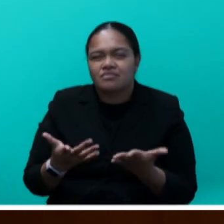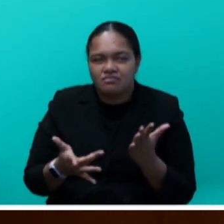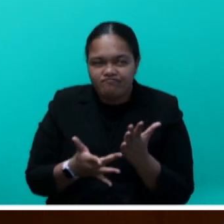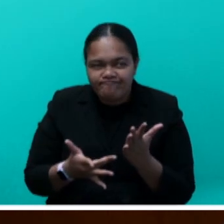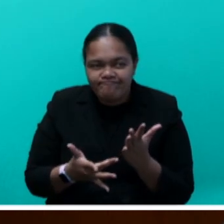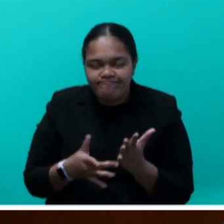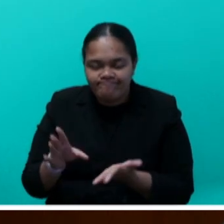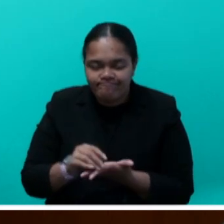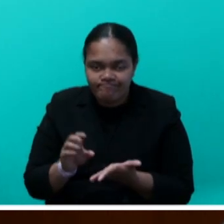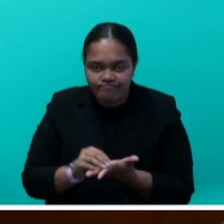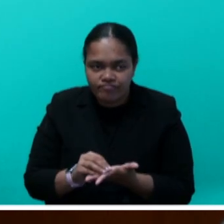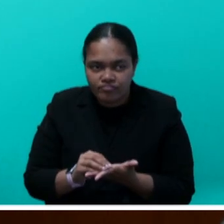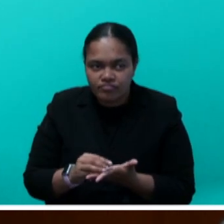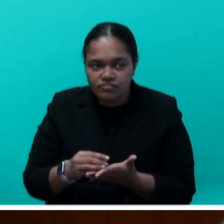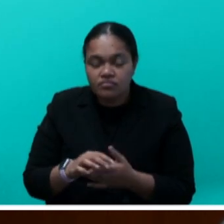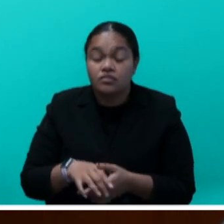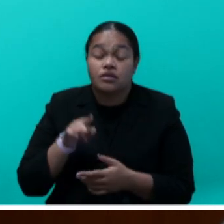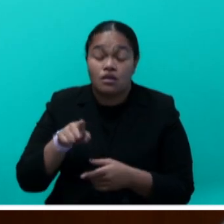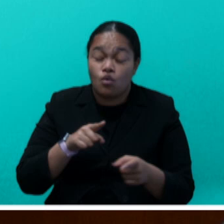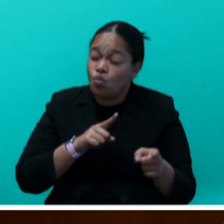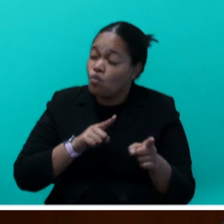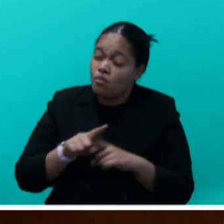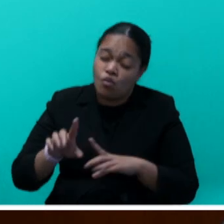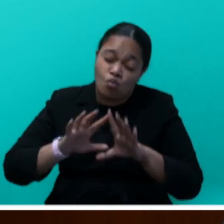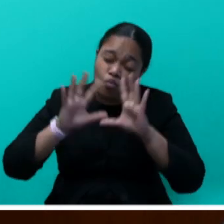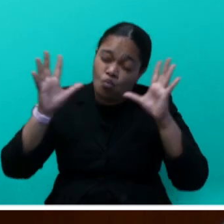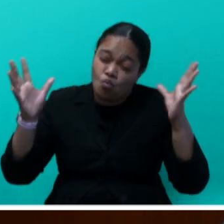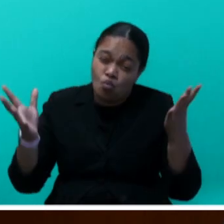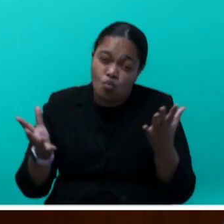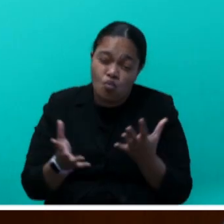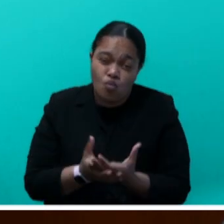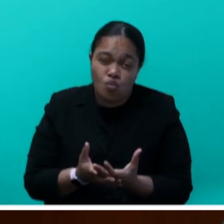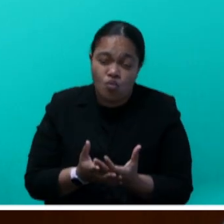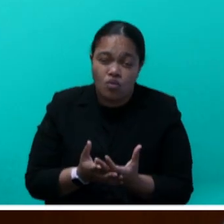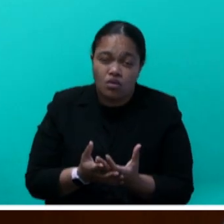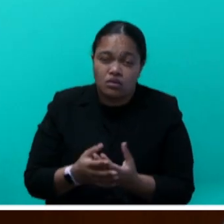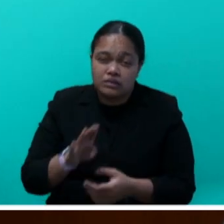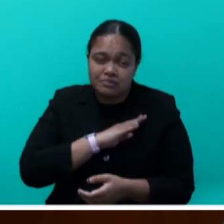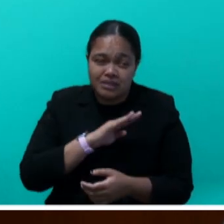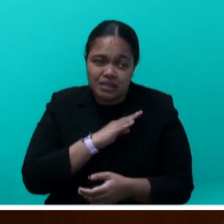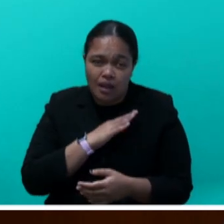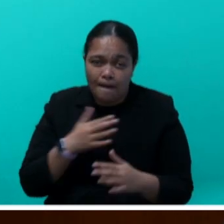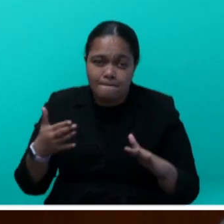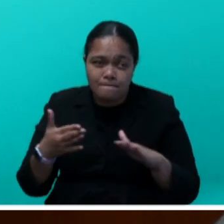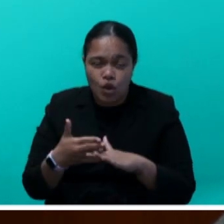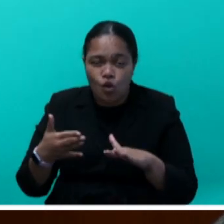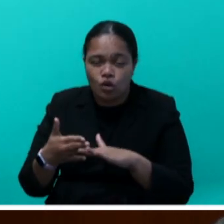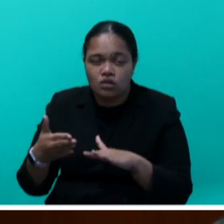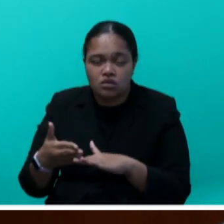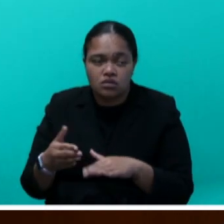Xiamen port have made it one of the world's busiest ports, ranked in the top 20 in the